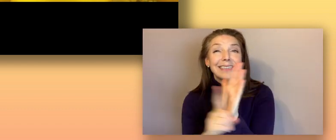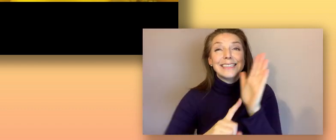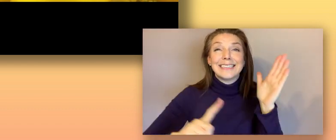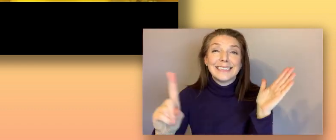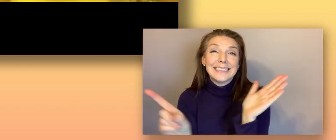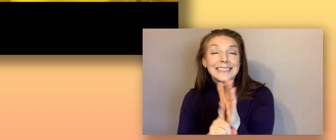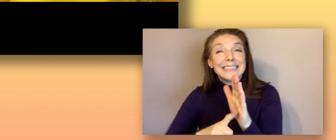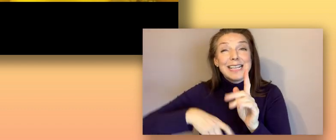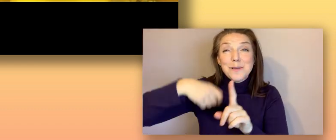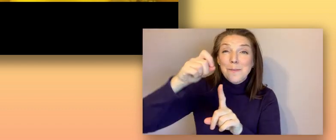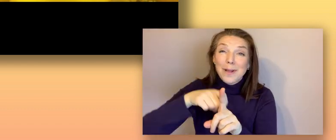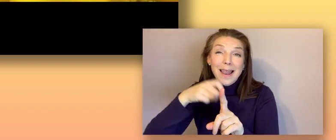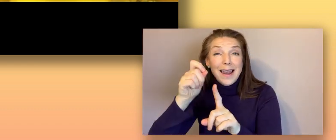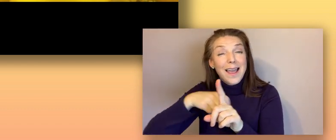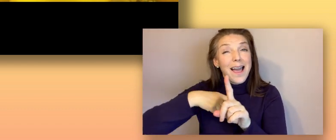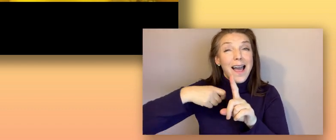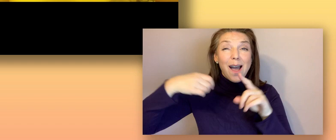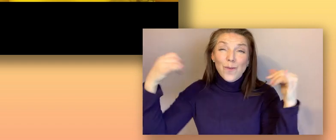ding. Banana